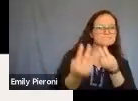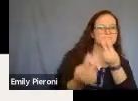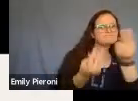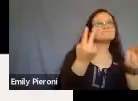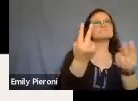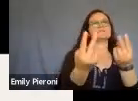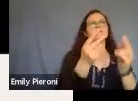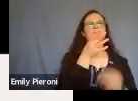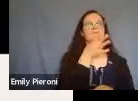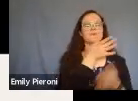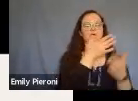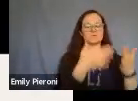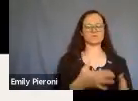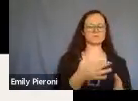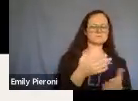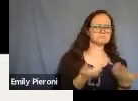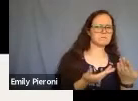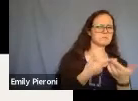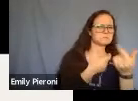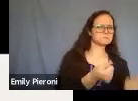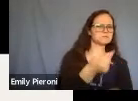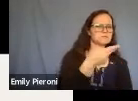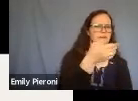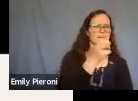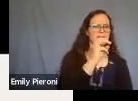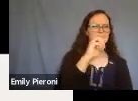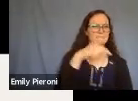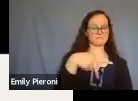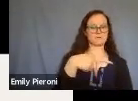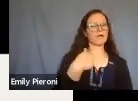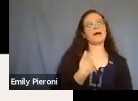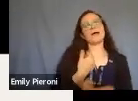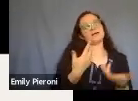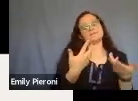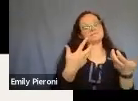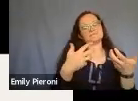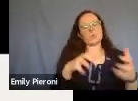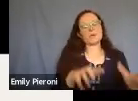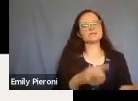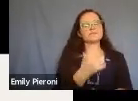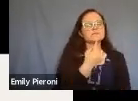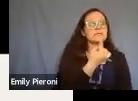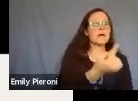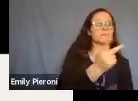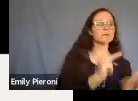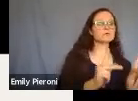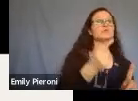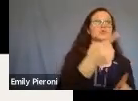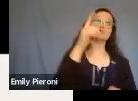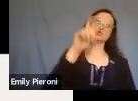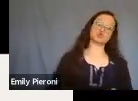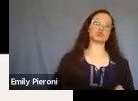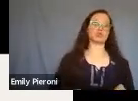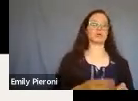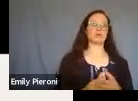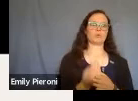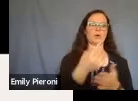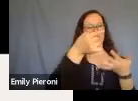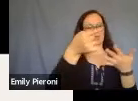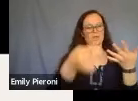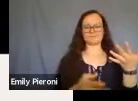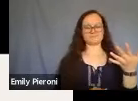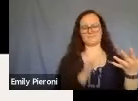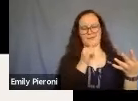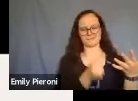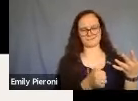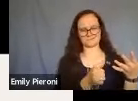And, you know, our goal is not really to tell people what they should grow in a sense, and more it's to develop tools